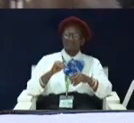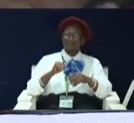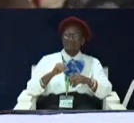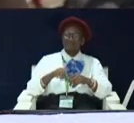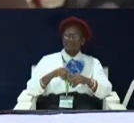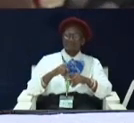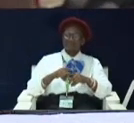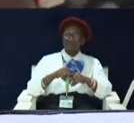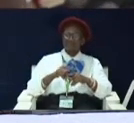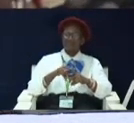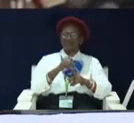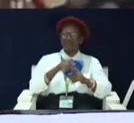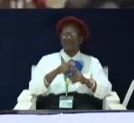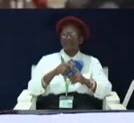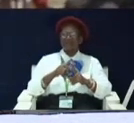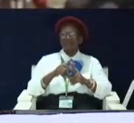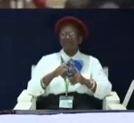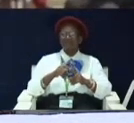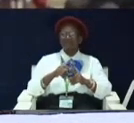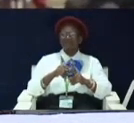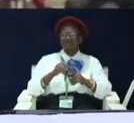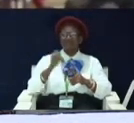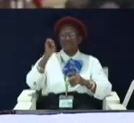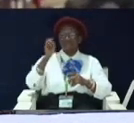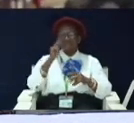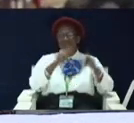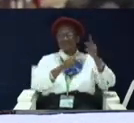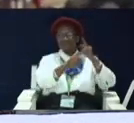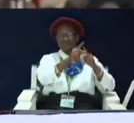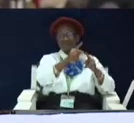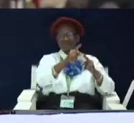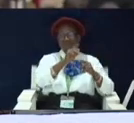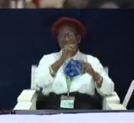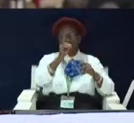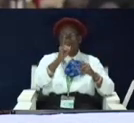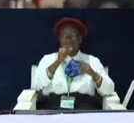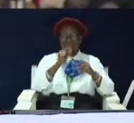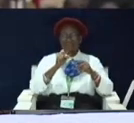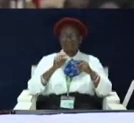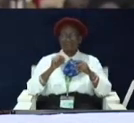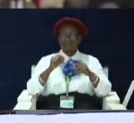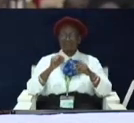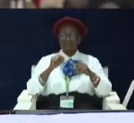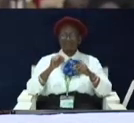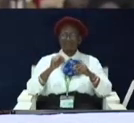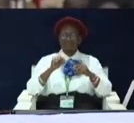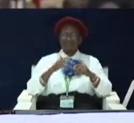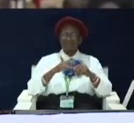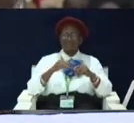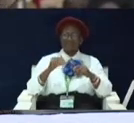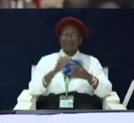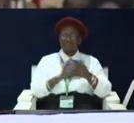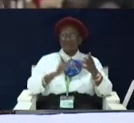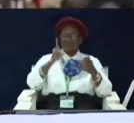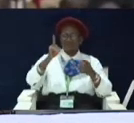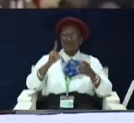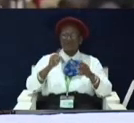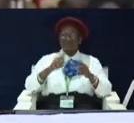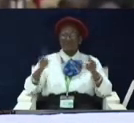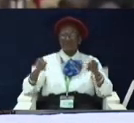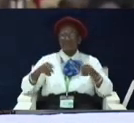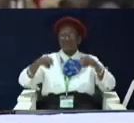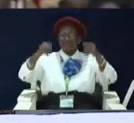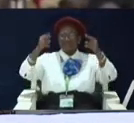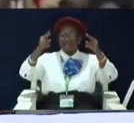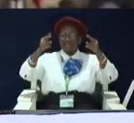When he prophesied, nigba to so tele, and someone very high up in